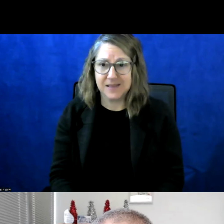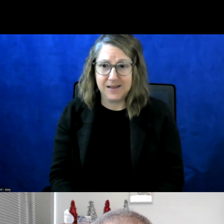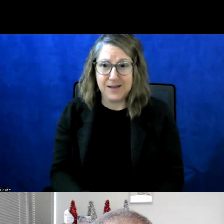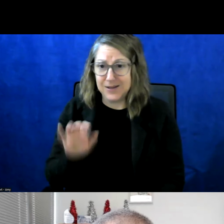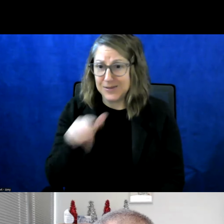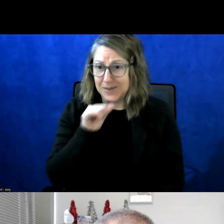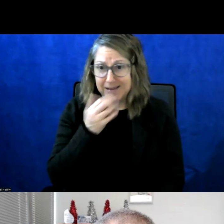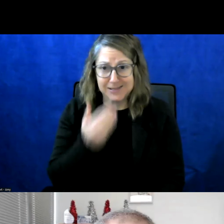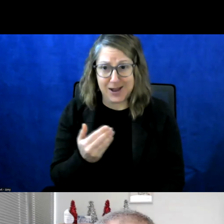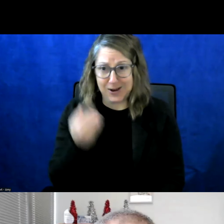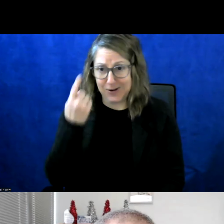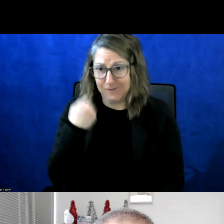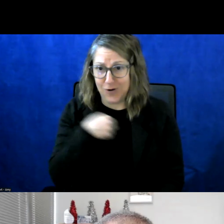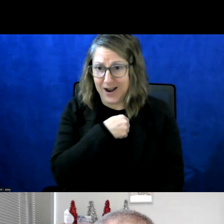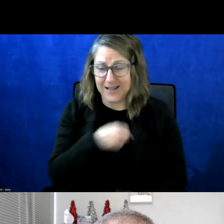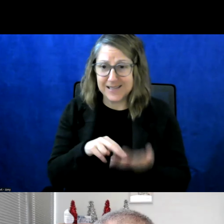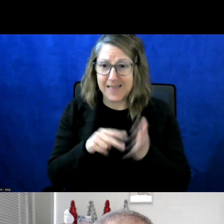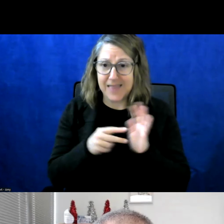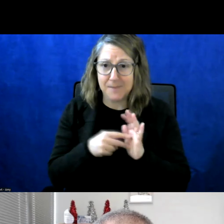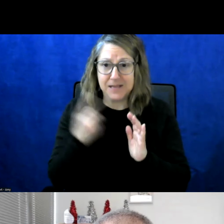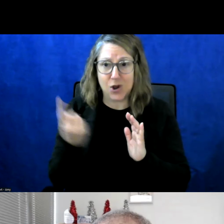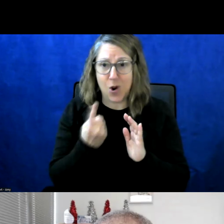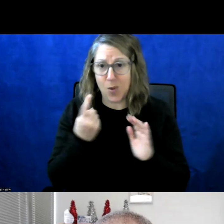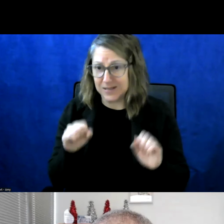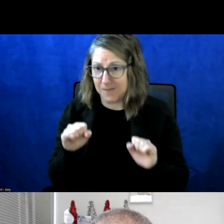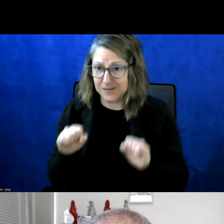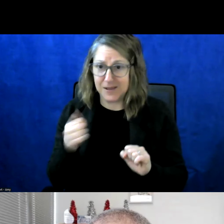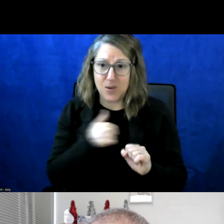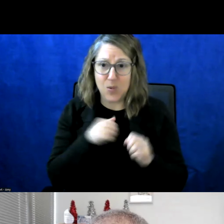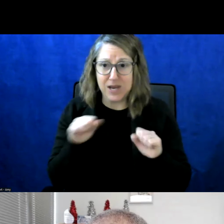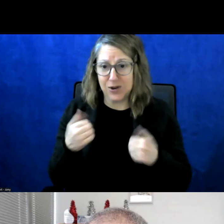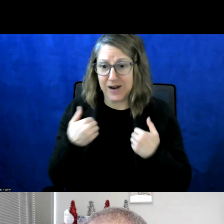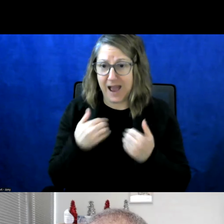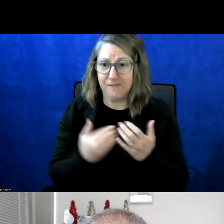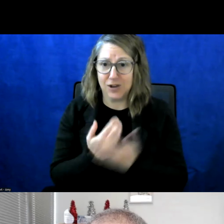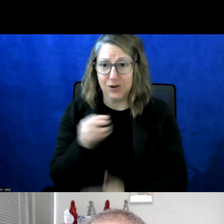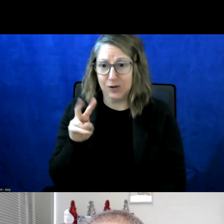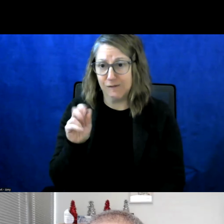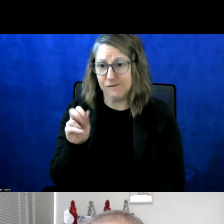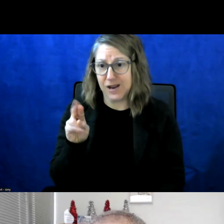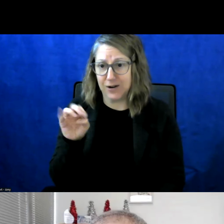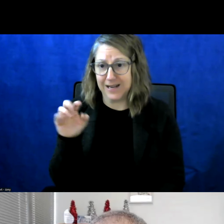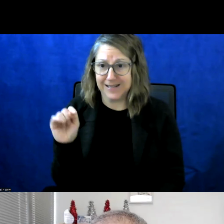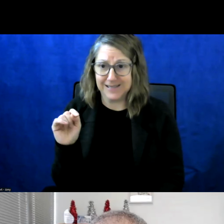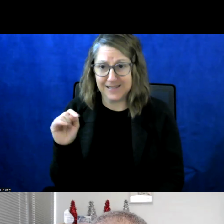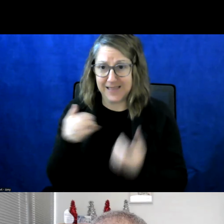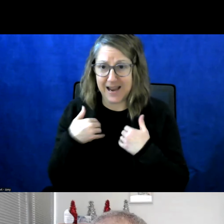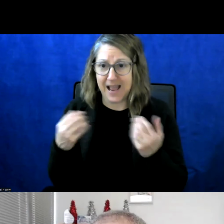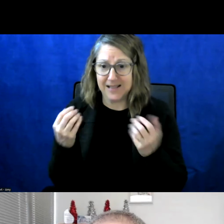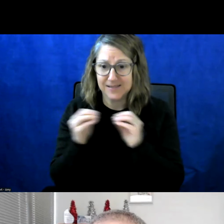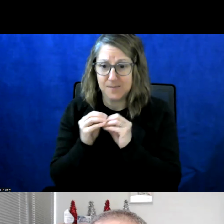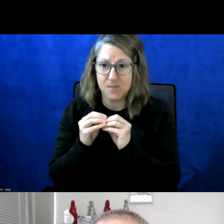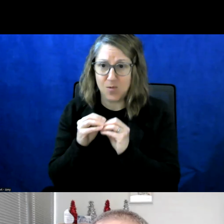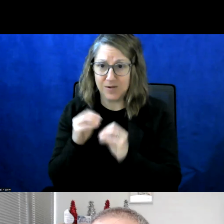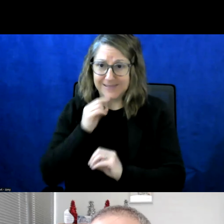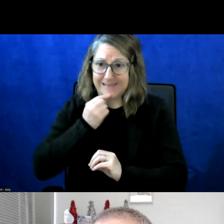news for us, because that means there's always a possibility that we can have a new variant that emerges that has more disease severity.